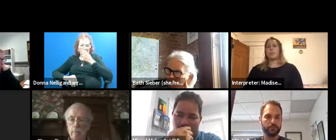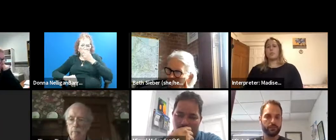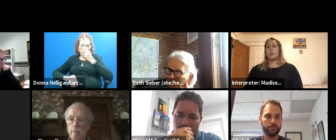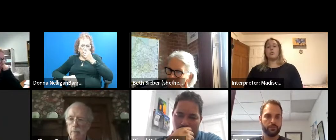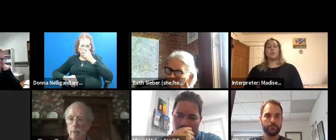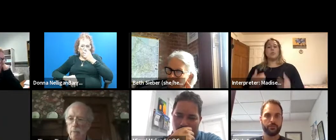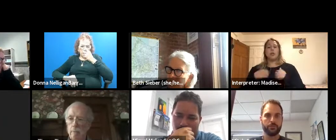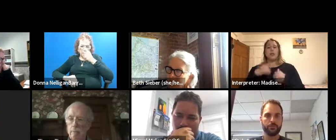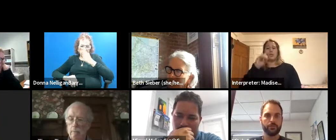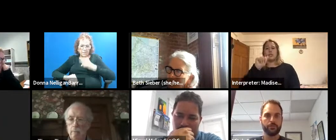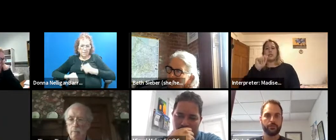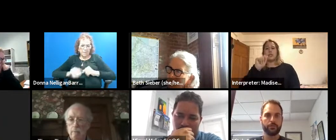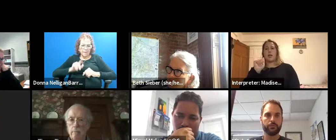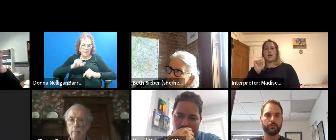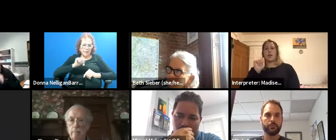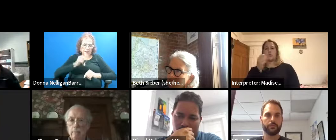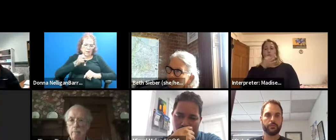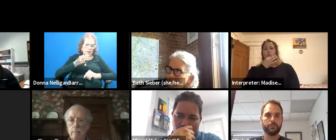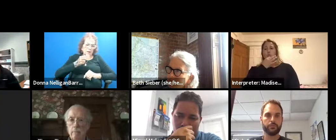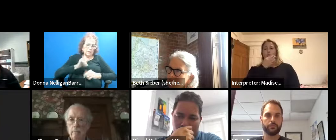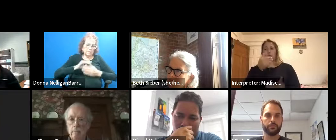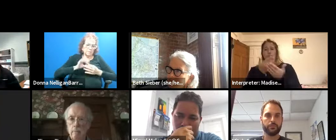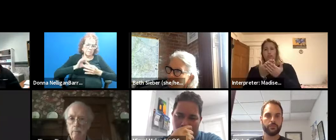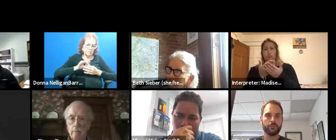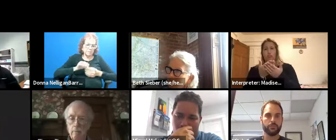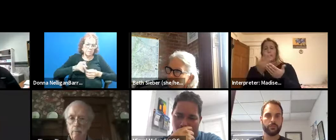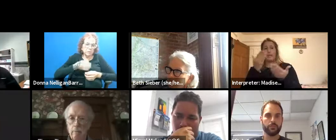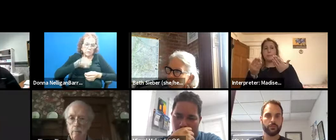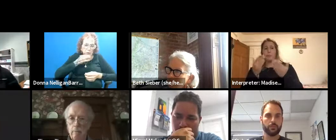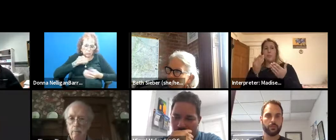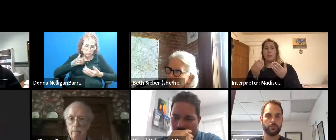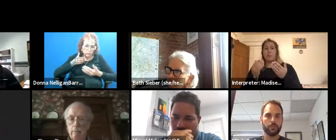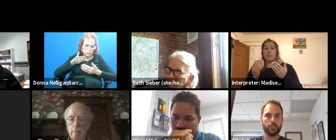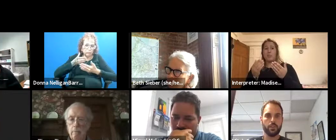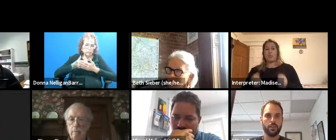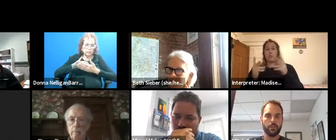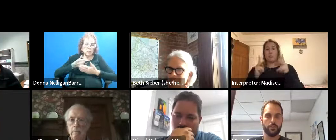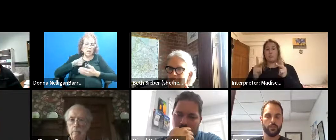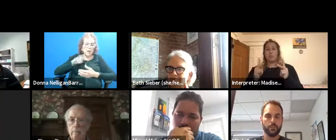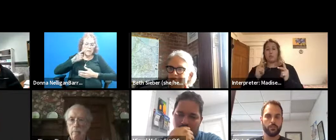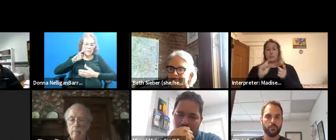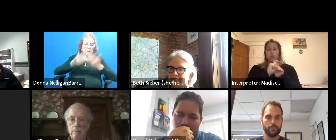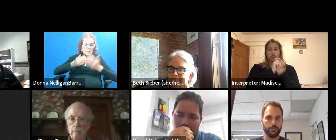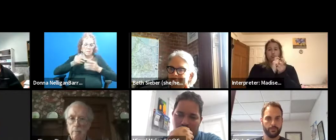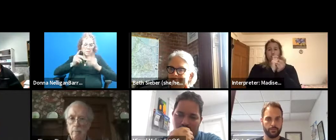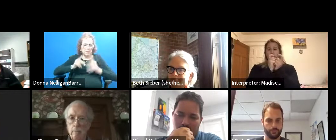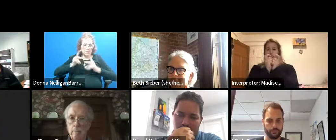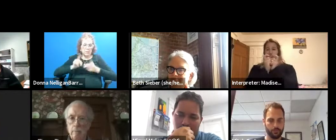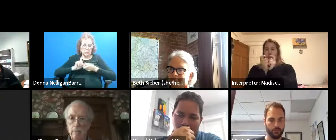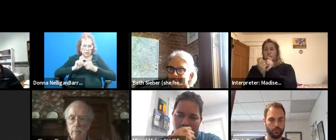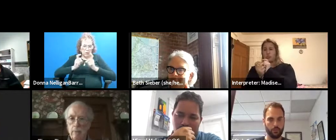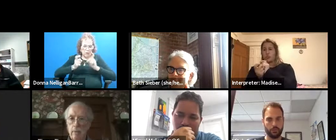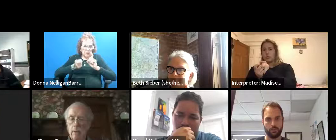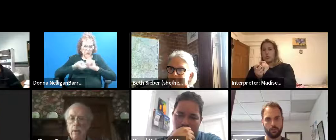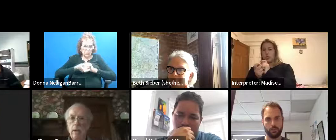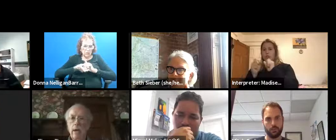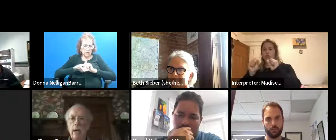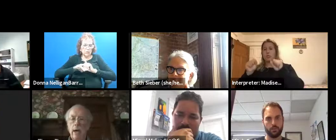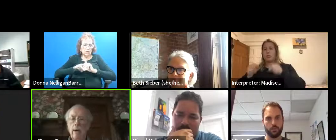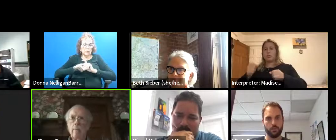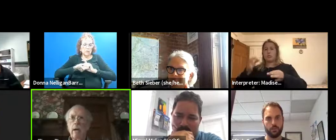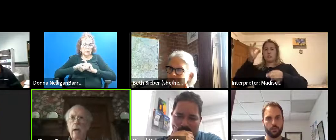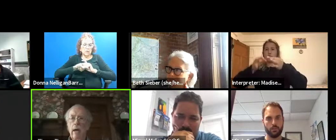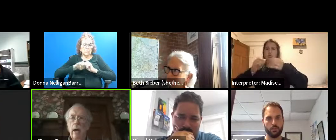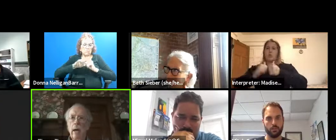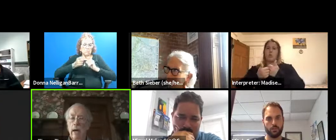comes out, that there may be a population shift that, may dictate how we move forward with that?